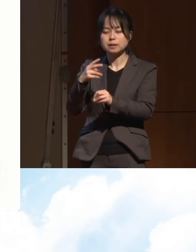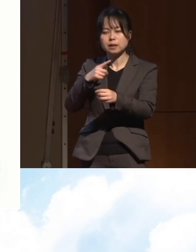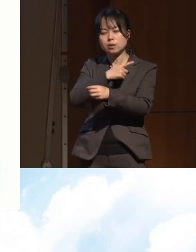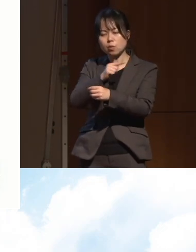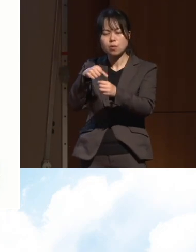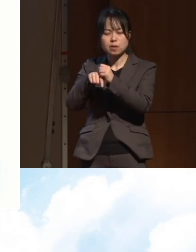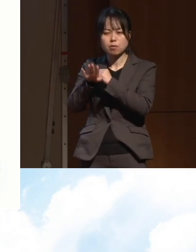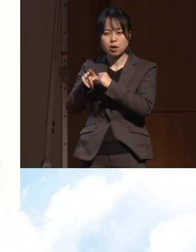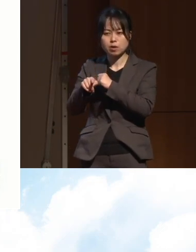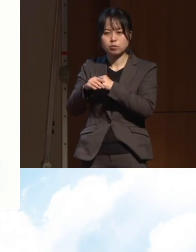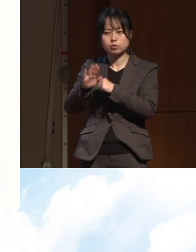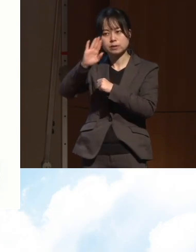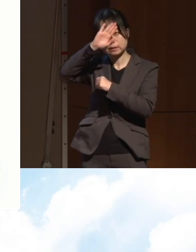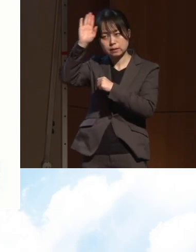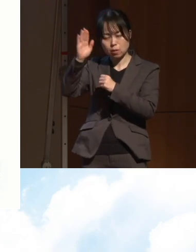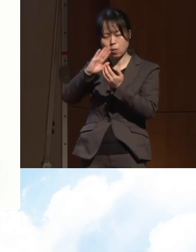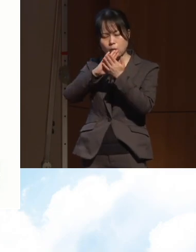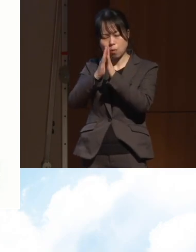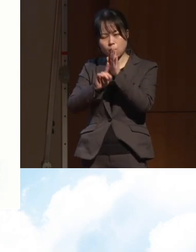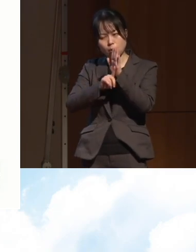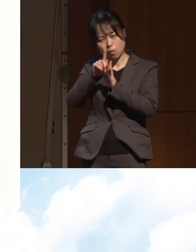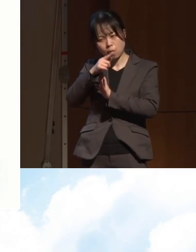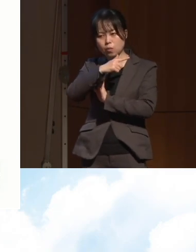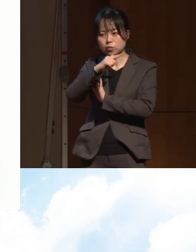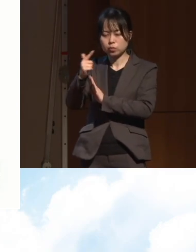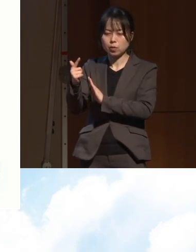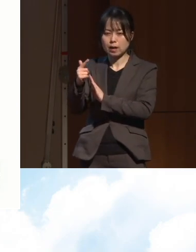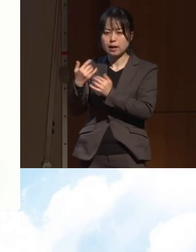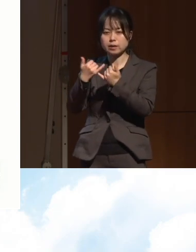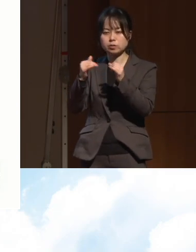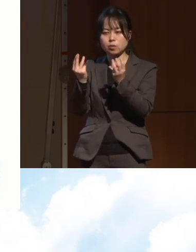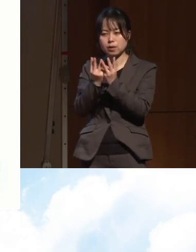growth, concentration of populations and city